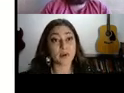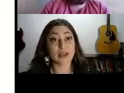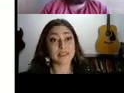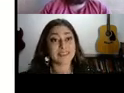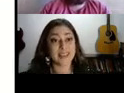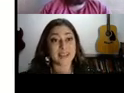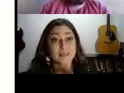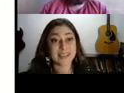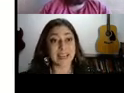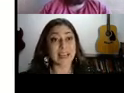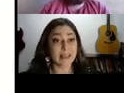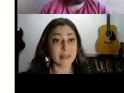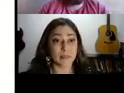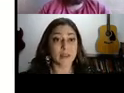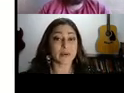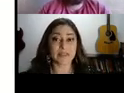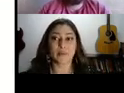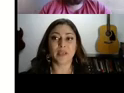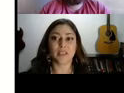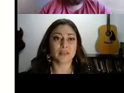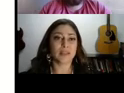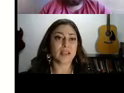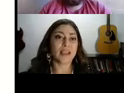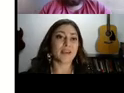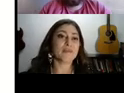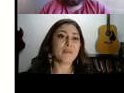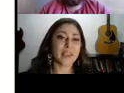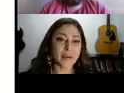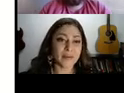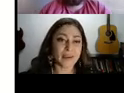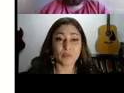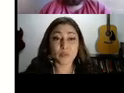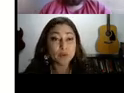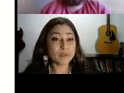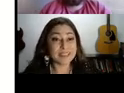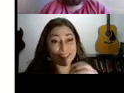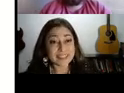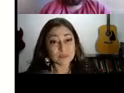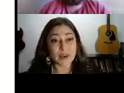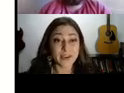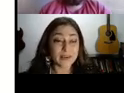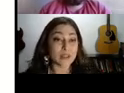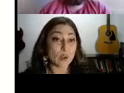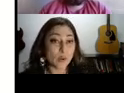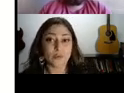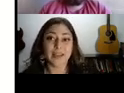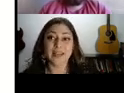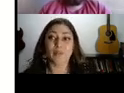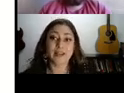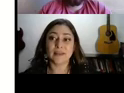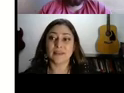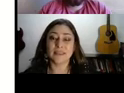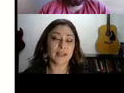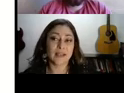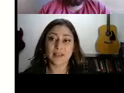that process that has been denying them participation. And from there, and what's beautiful is that this right here is local, right? El